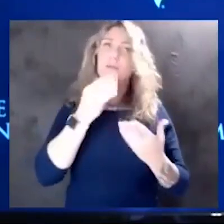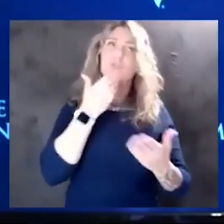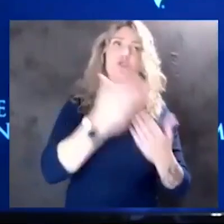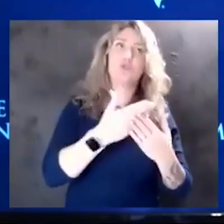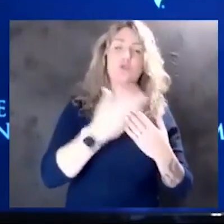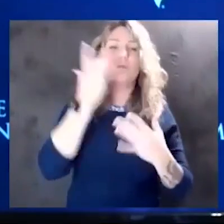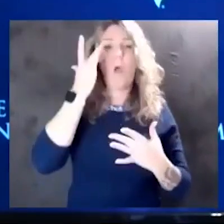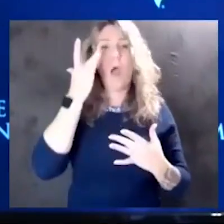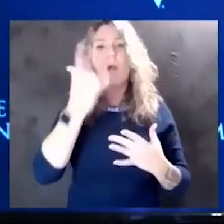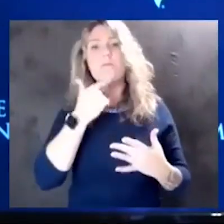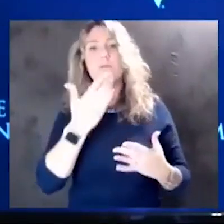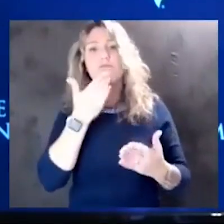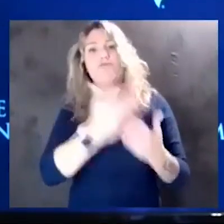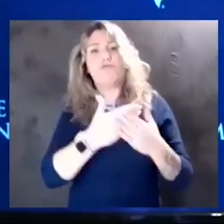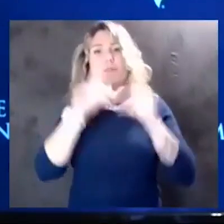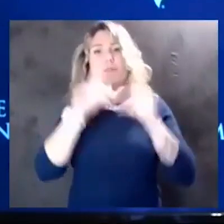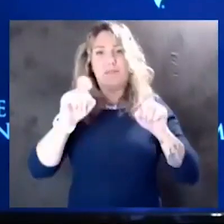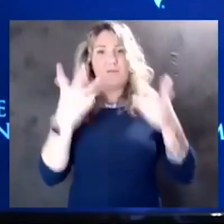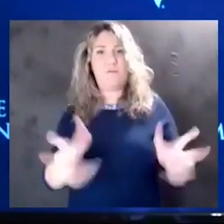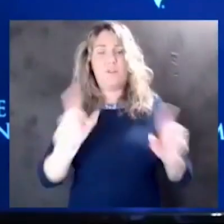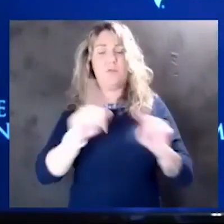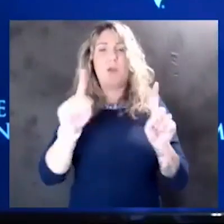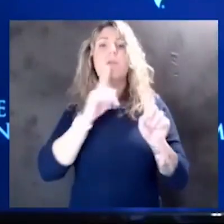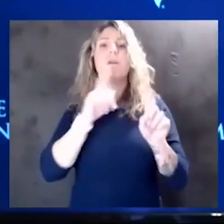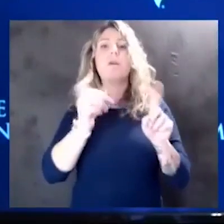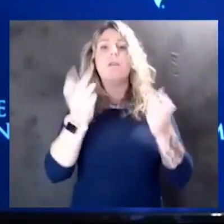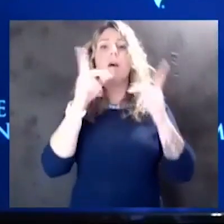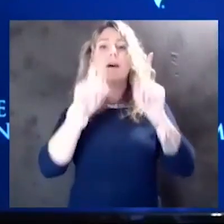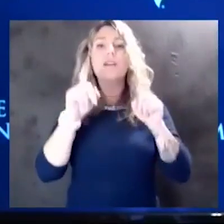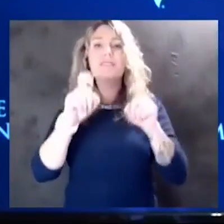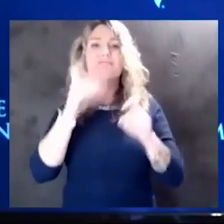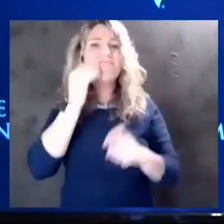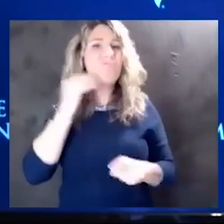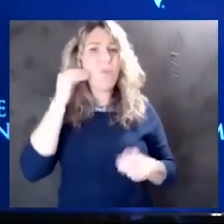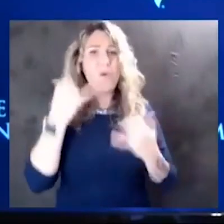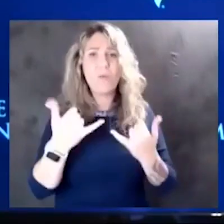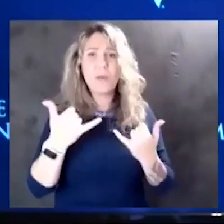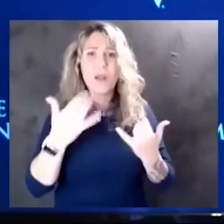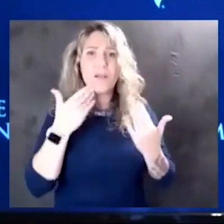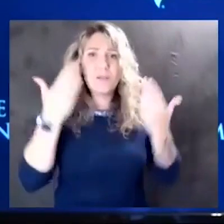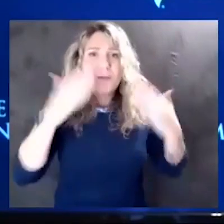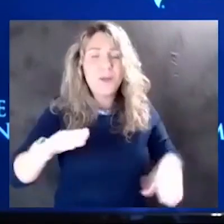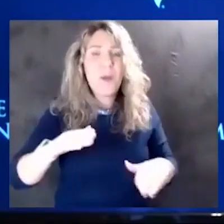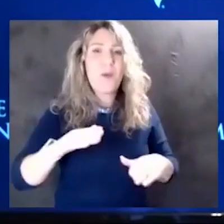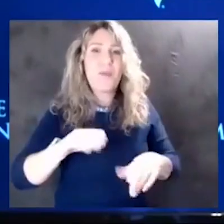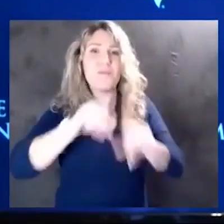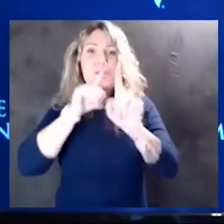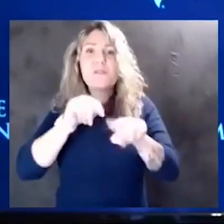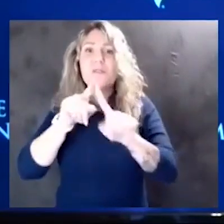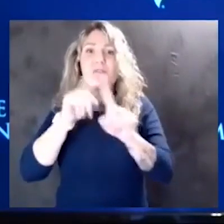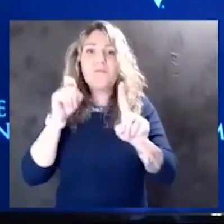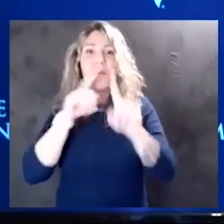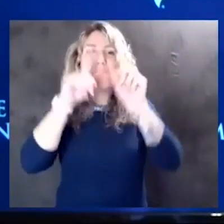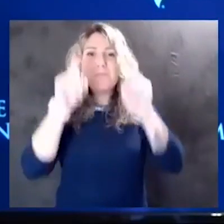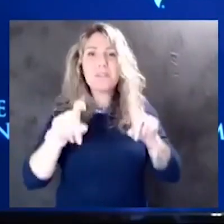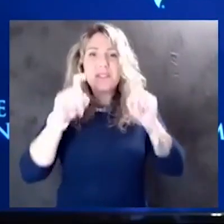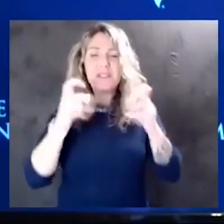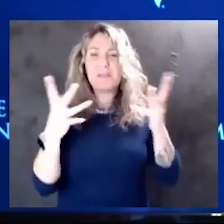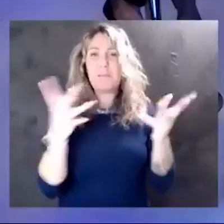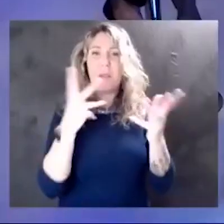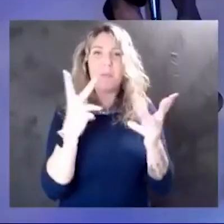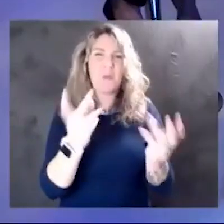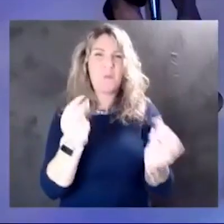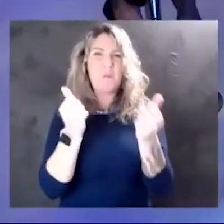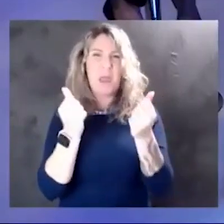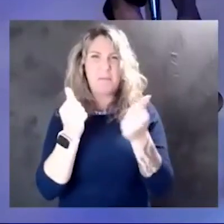tested. The problem is that a lot of tests are done at home now, and so we don't always know the results of those tests because they may do that rapid screen test at home. Yeah. My